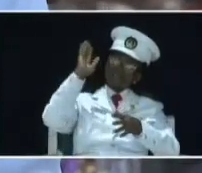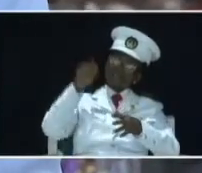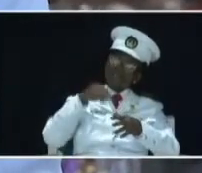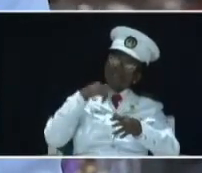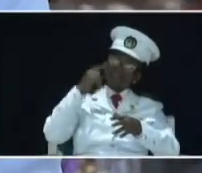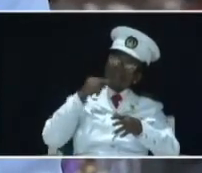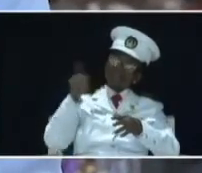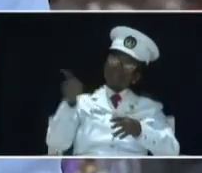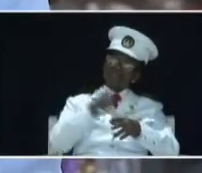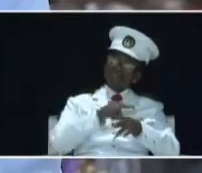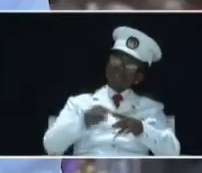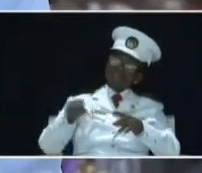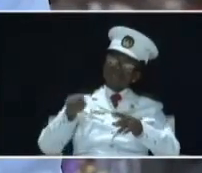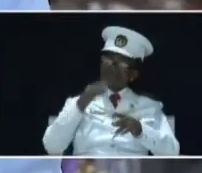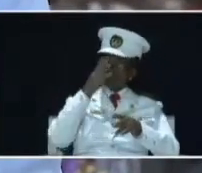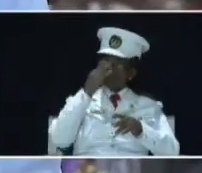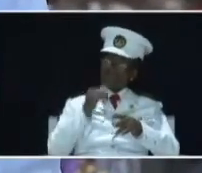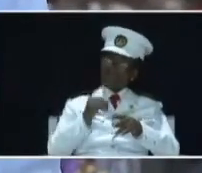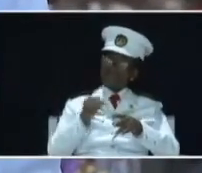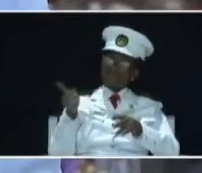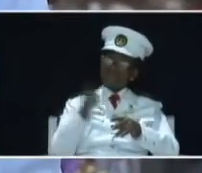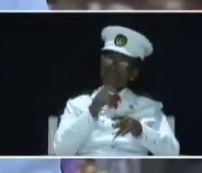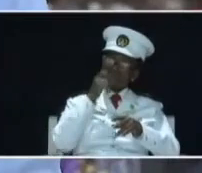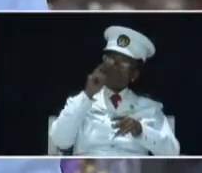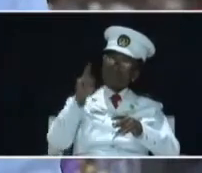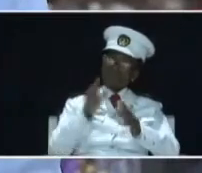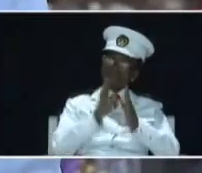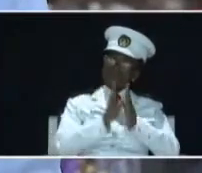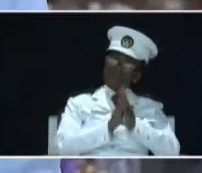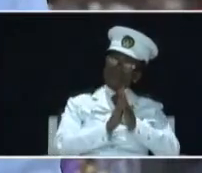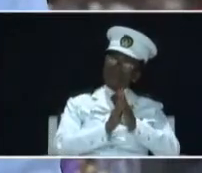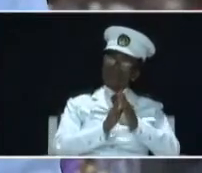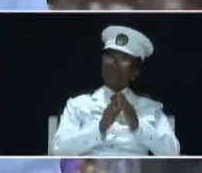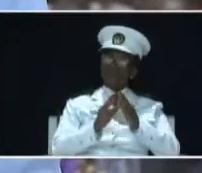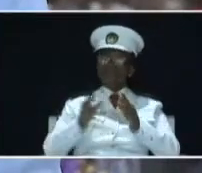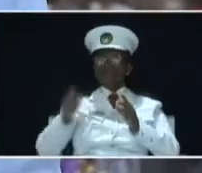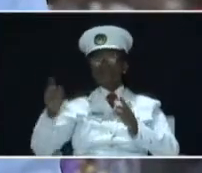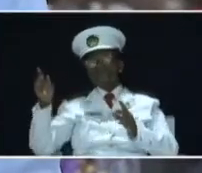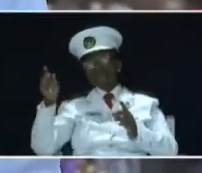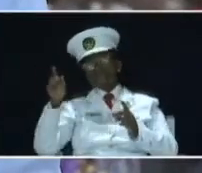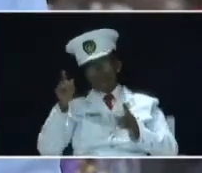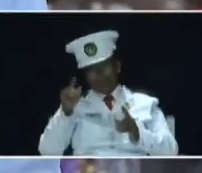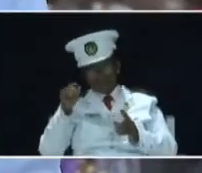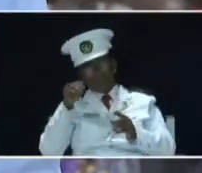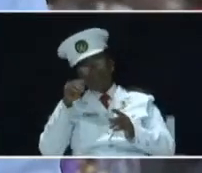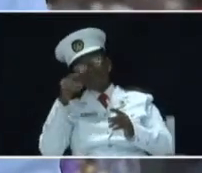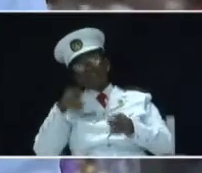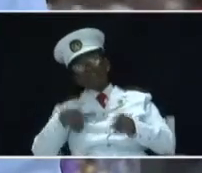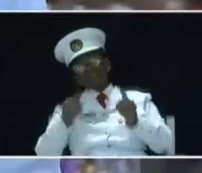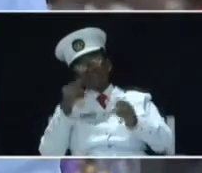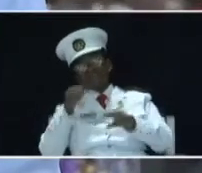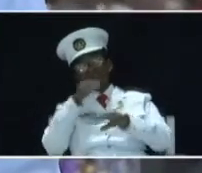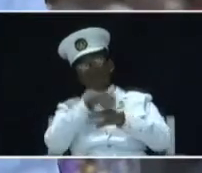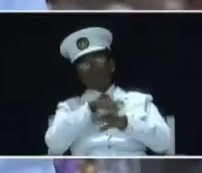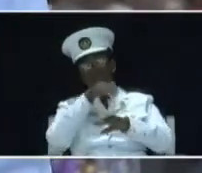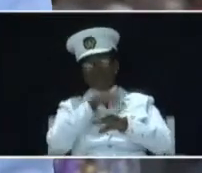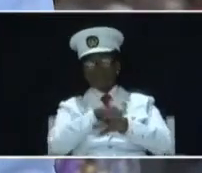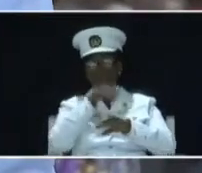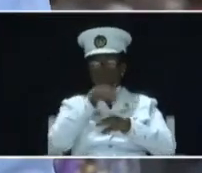Hardness. And soldiers, there will be time when they will say, you can't eat, you must fast.